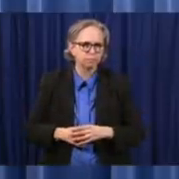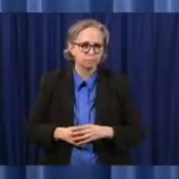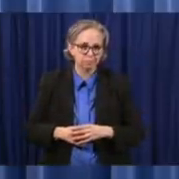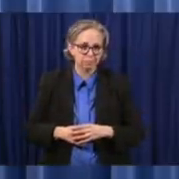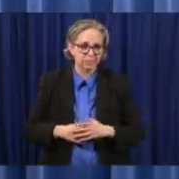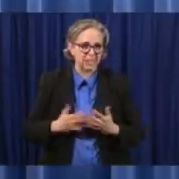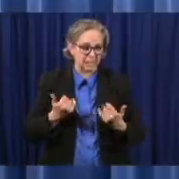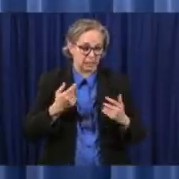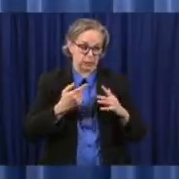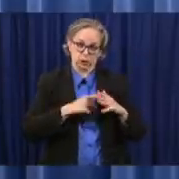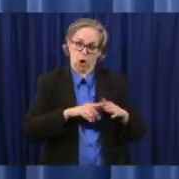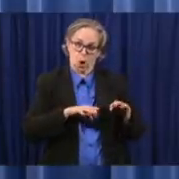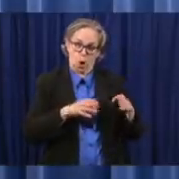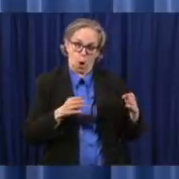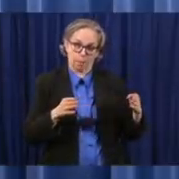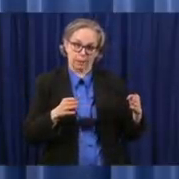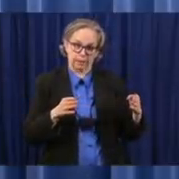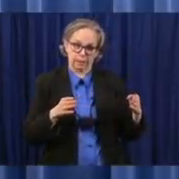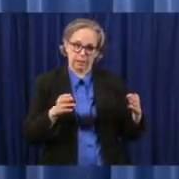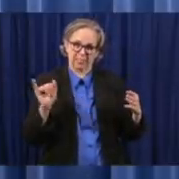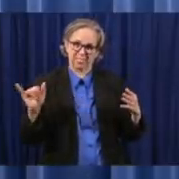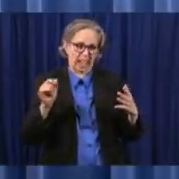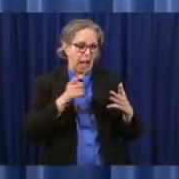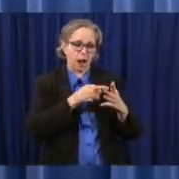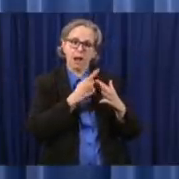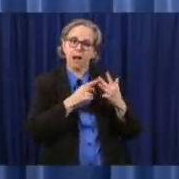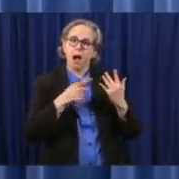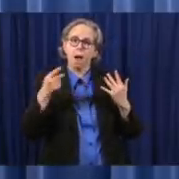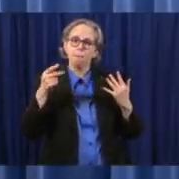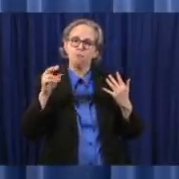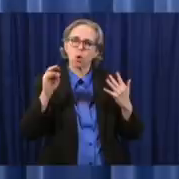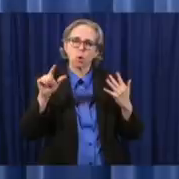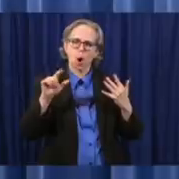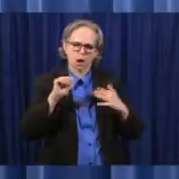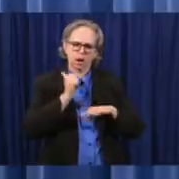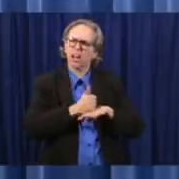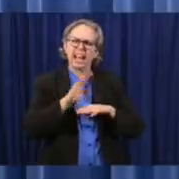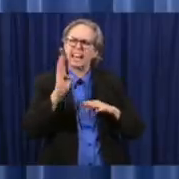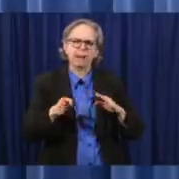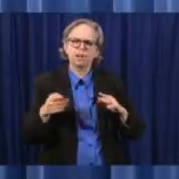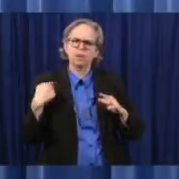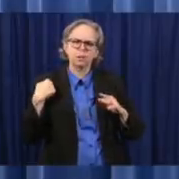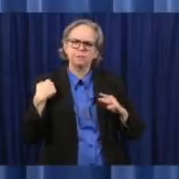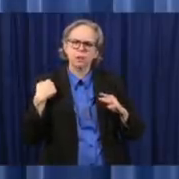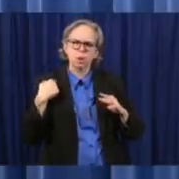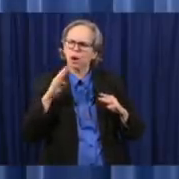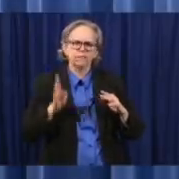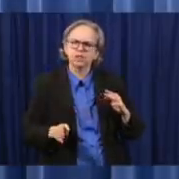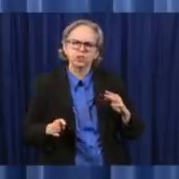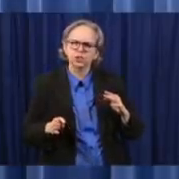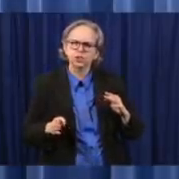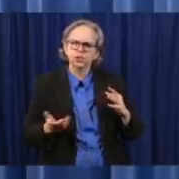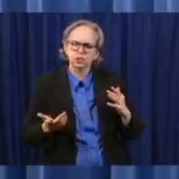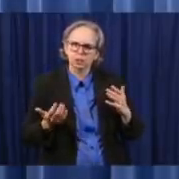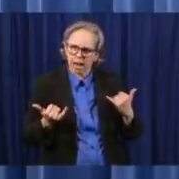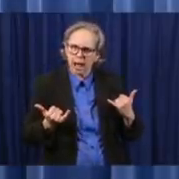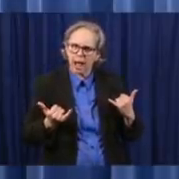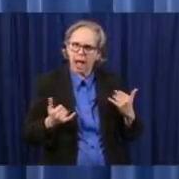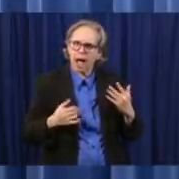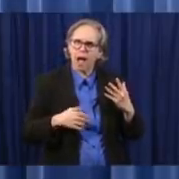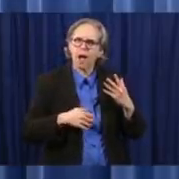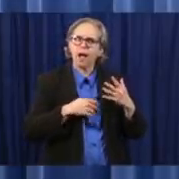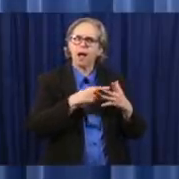everything up that have never been in place in the history of this country before. They have been thought out.